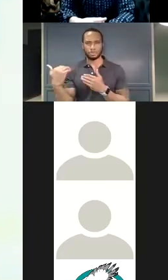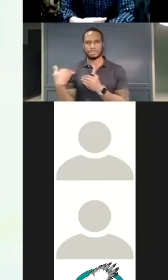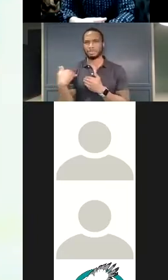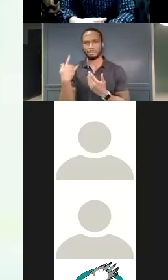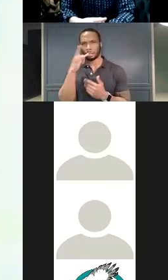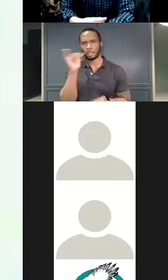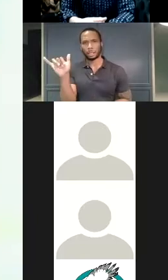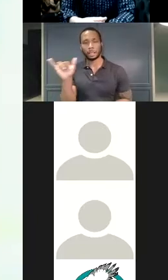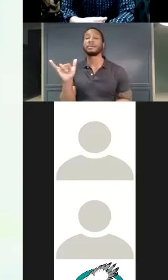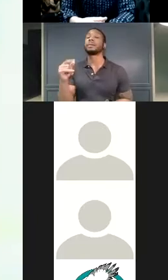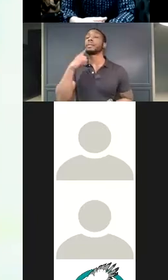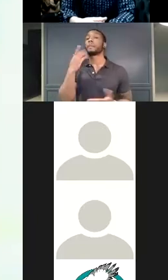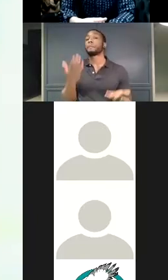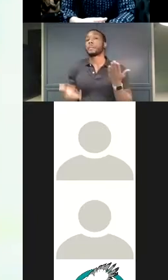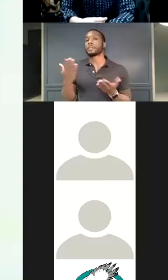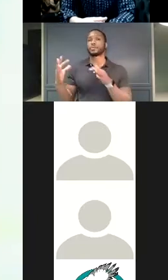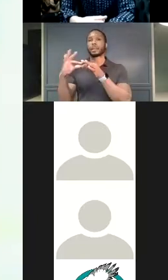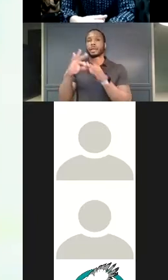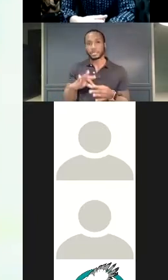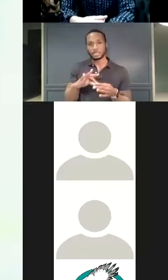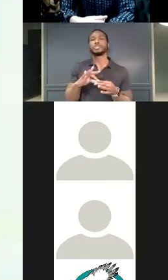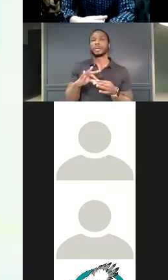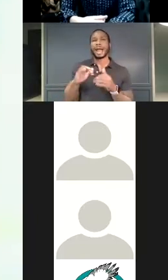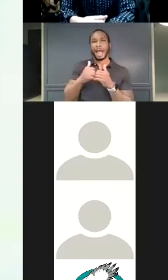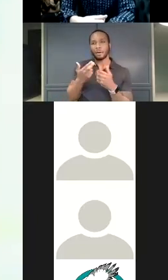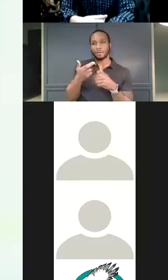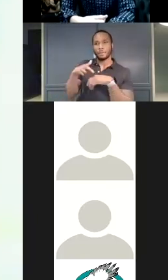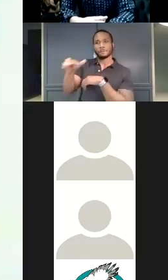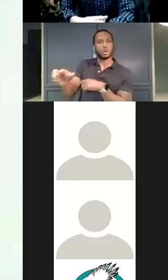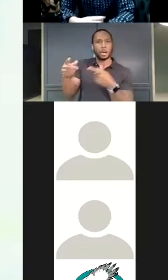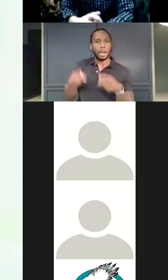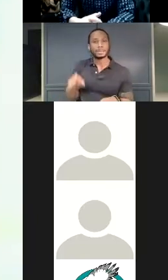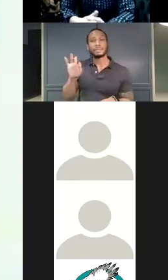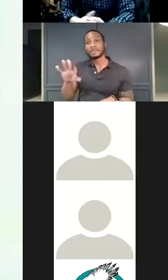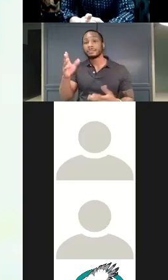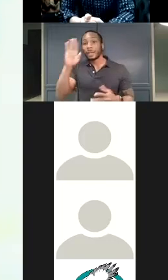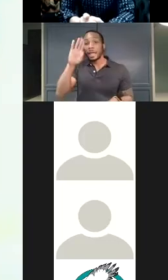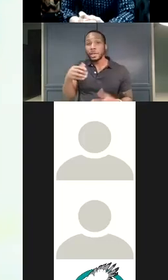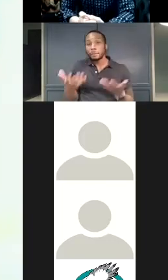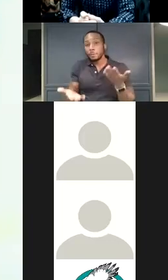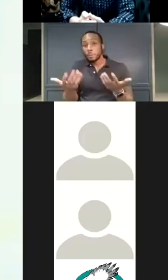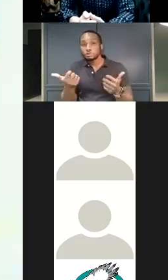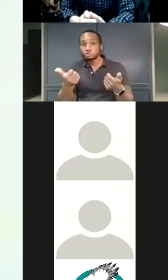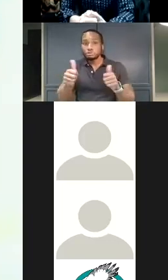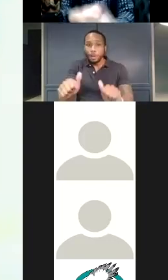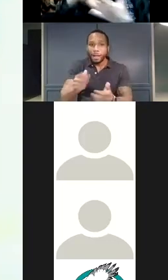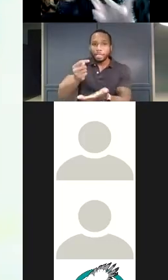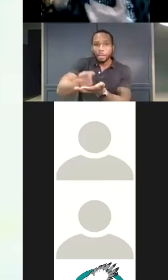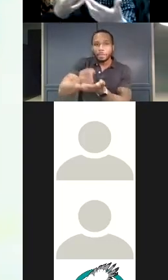do with how coercive that handoff is. Like, if it's like, hey, you might want to try therapy, maybe that's different from